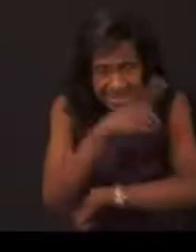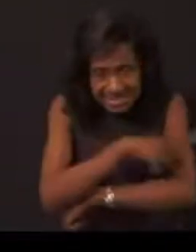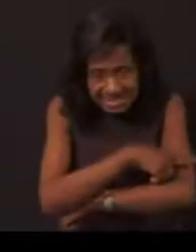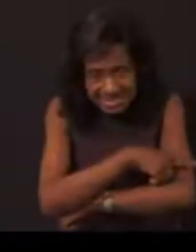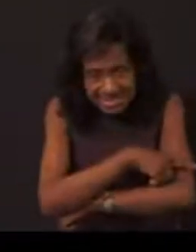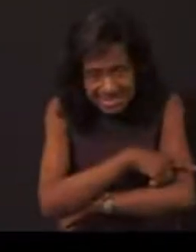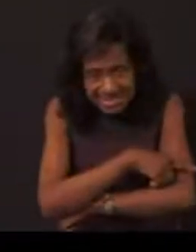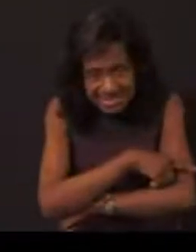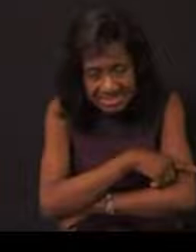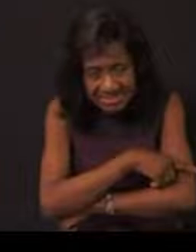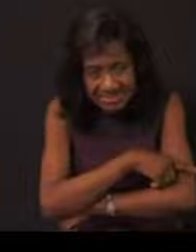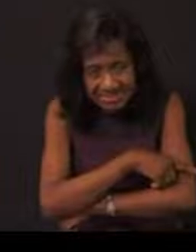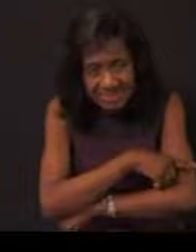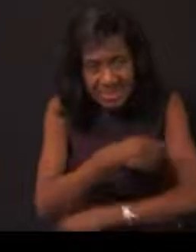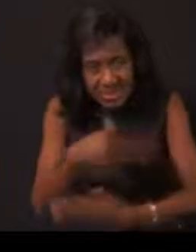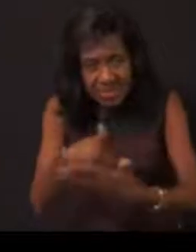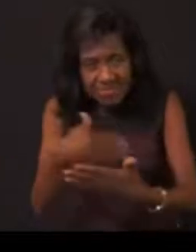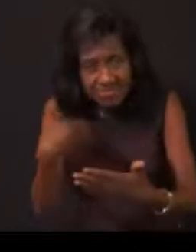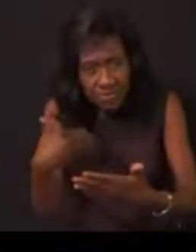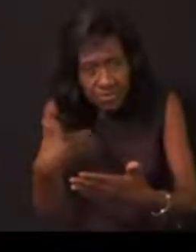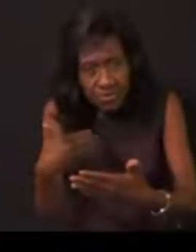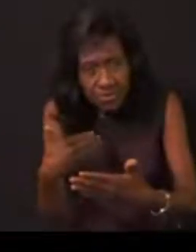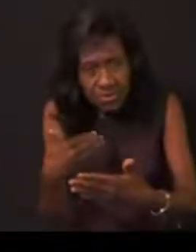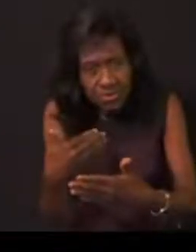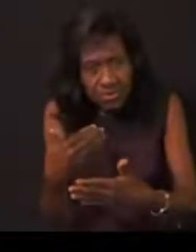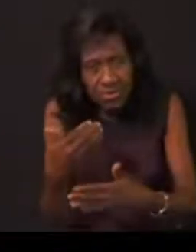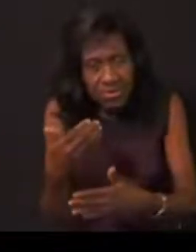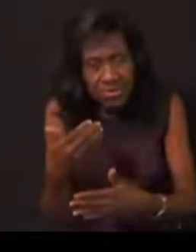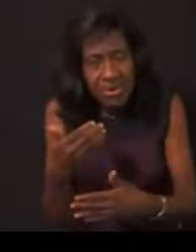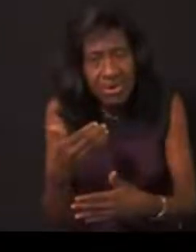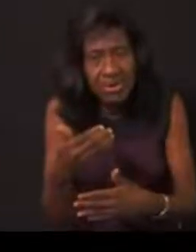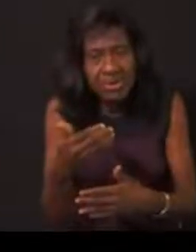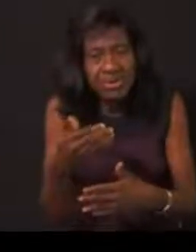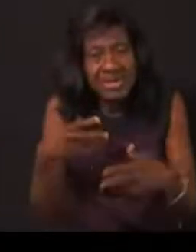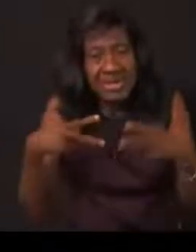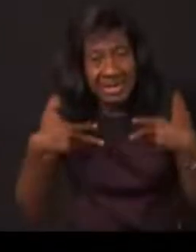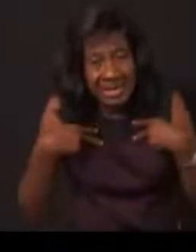would ordinarily require them to have a securely verified